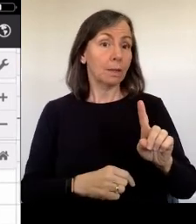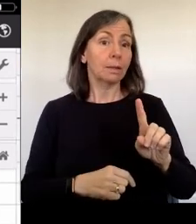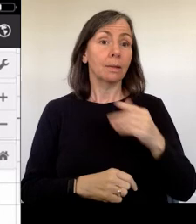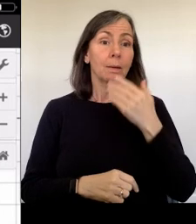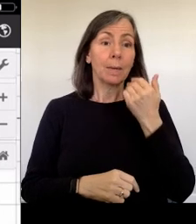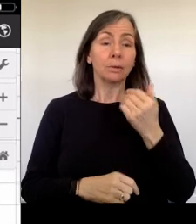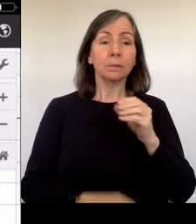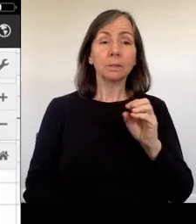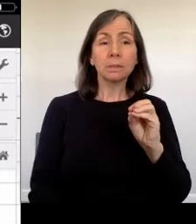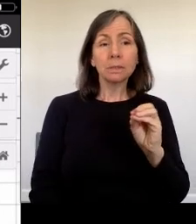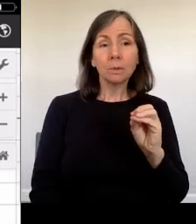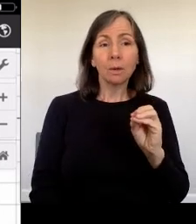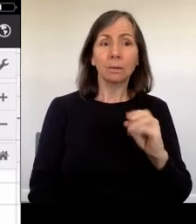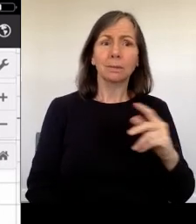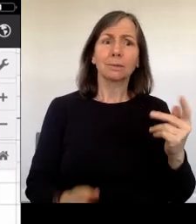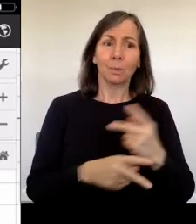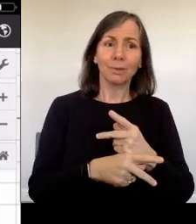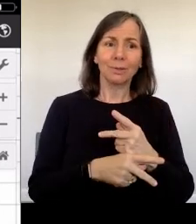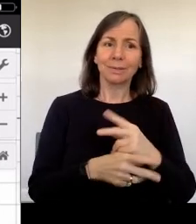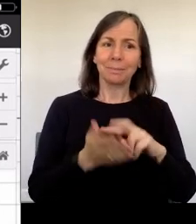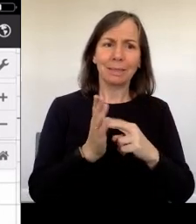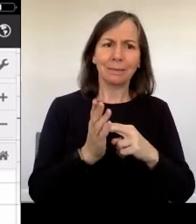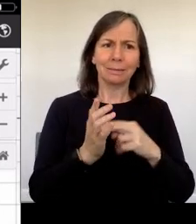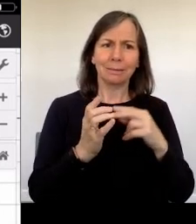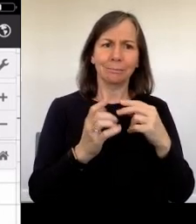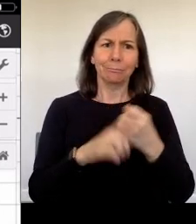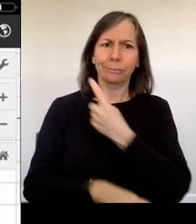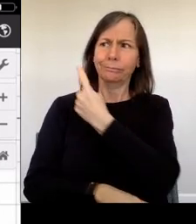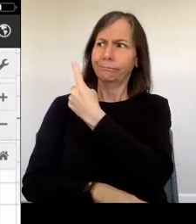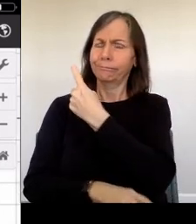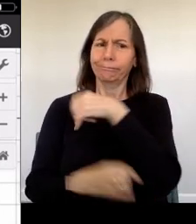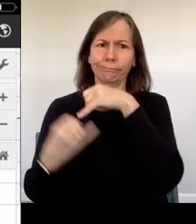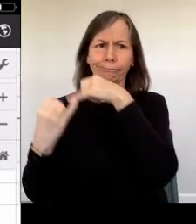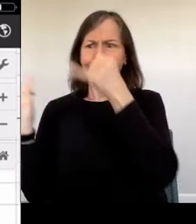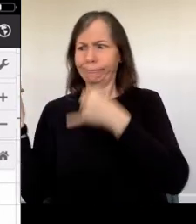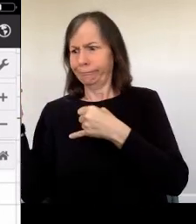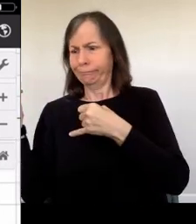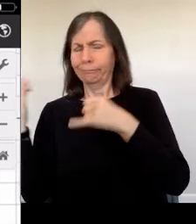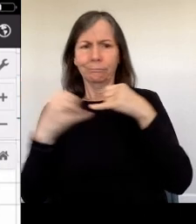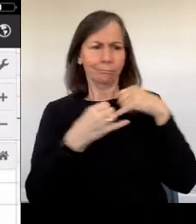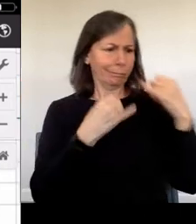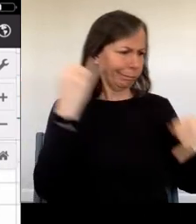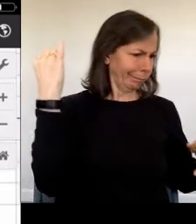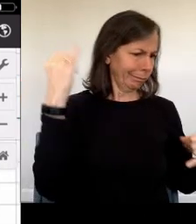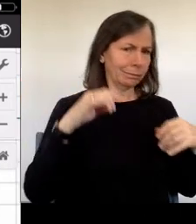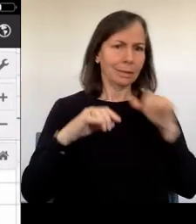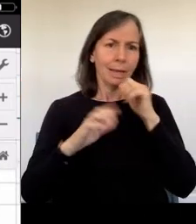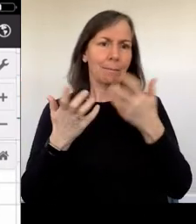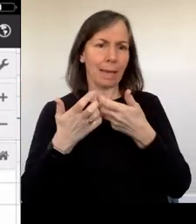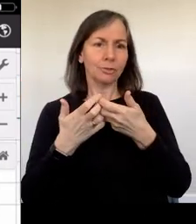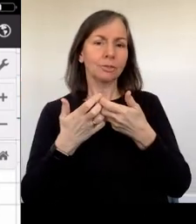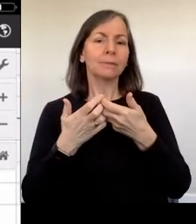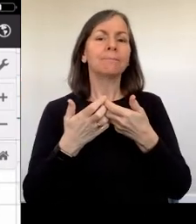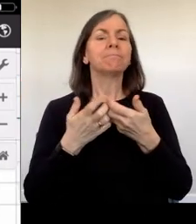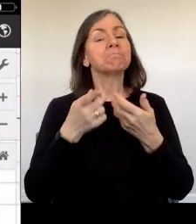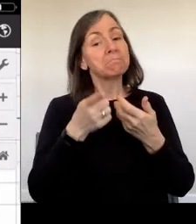0 is like the worst. That means it doesn't fit at all. So I feel pretty good with our line of best fit.